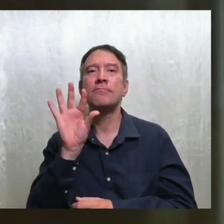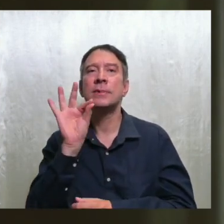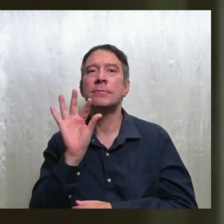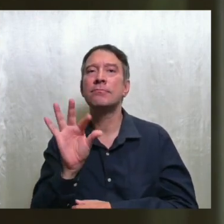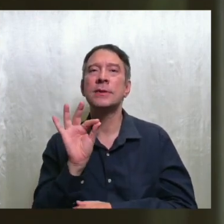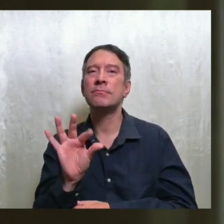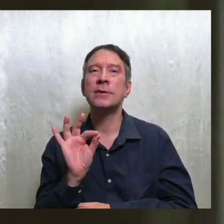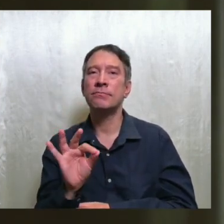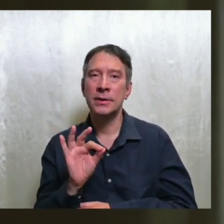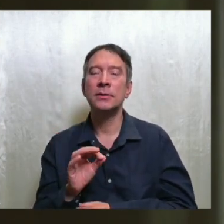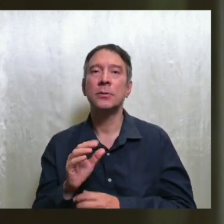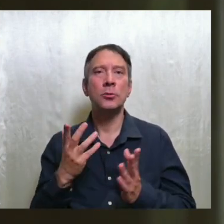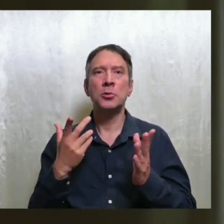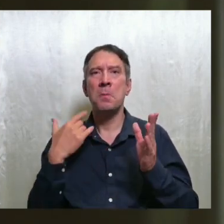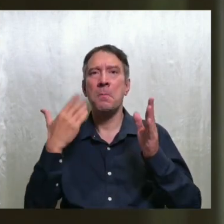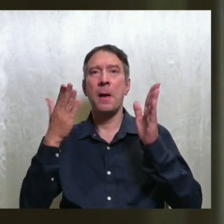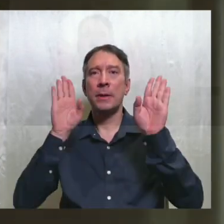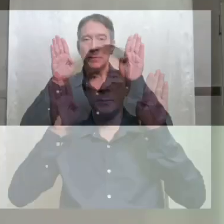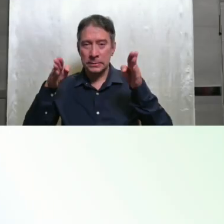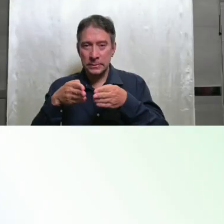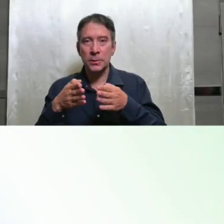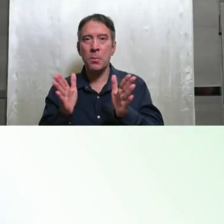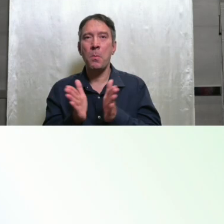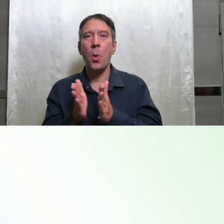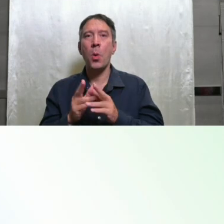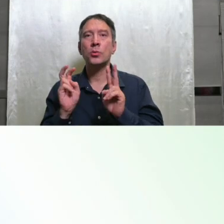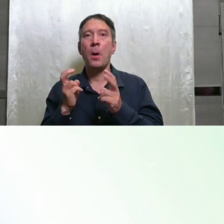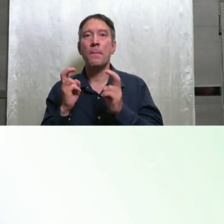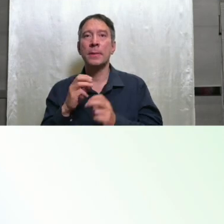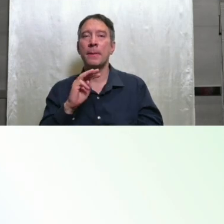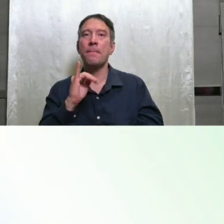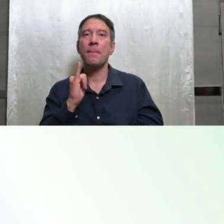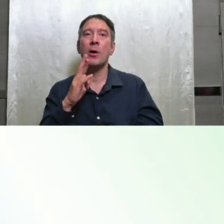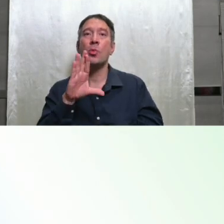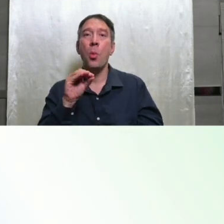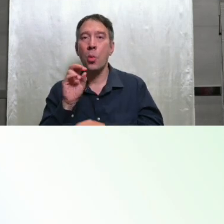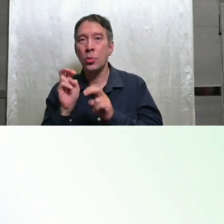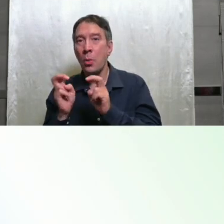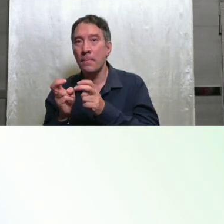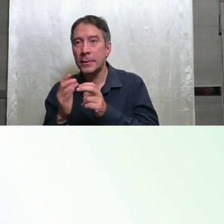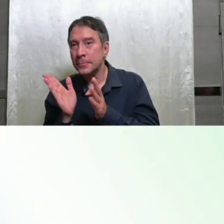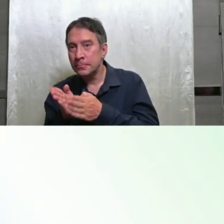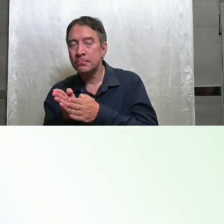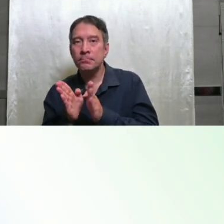high failure and dropout rates because to stay motivated in these courses is a pretty hard